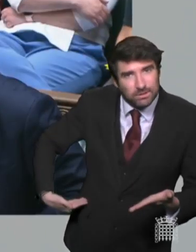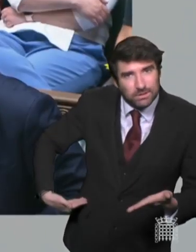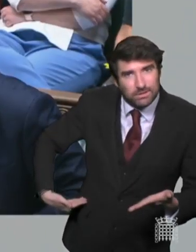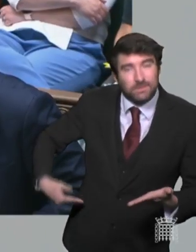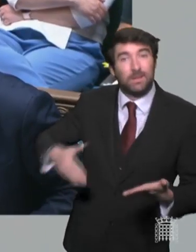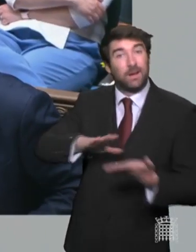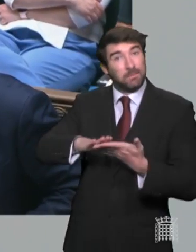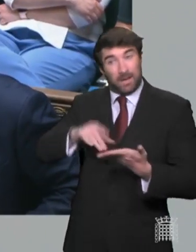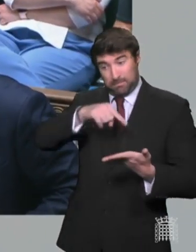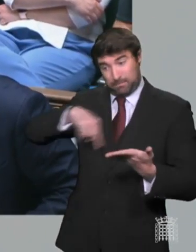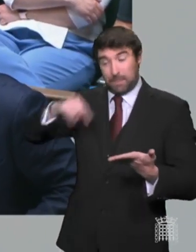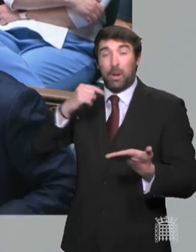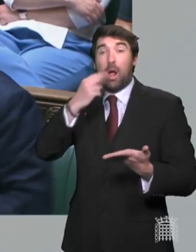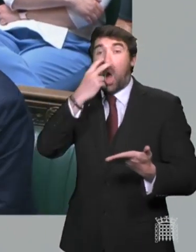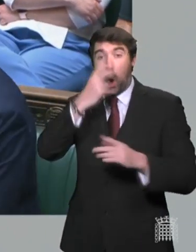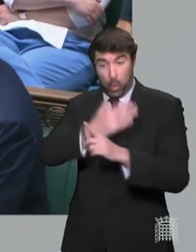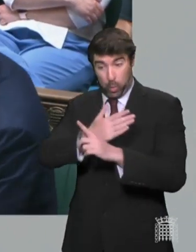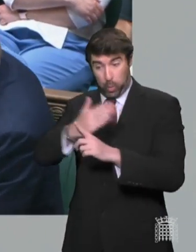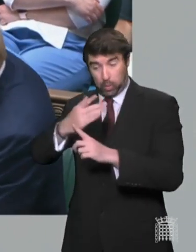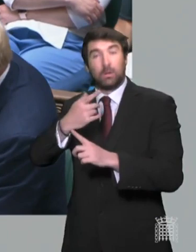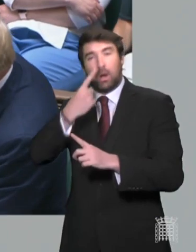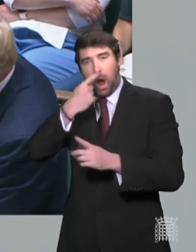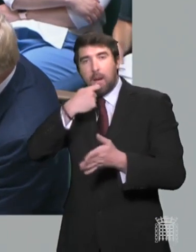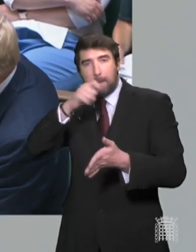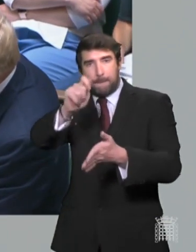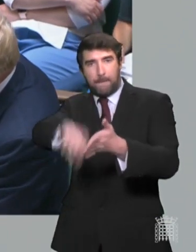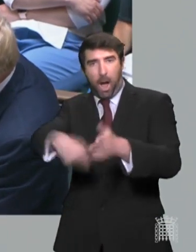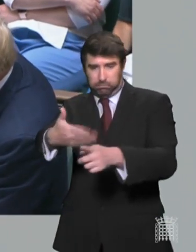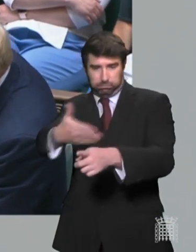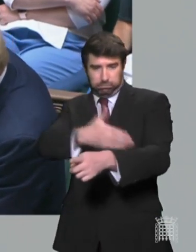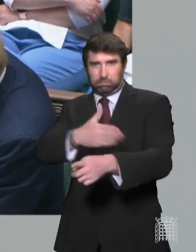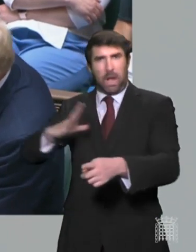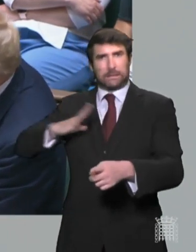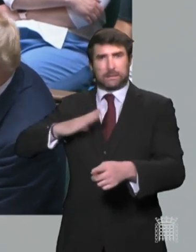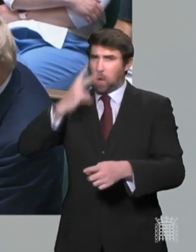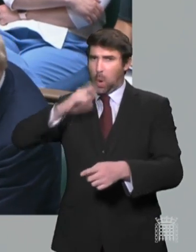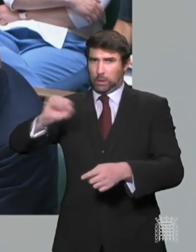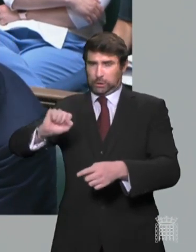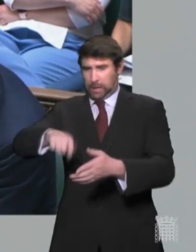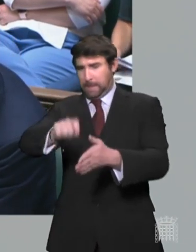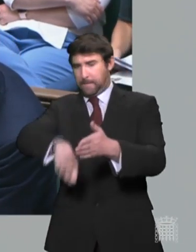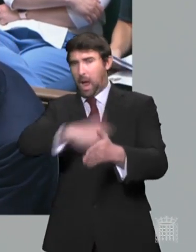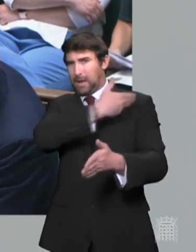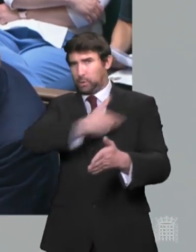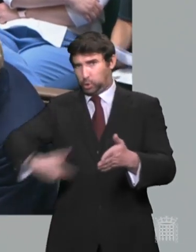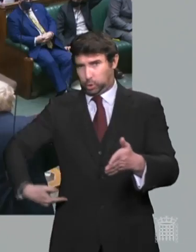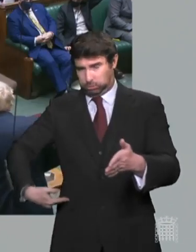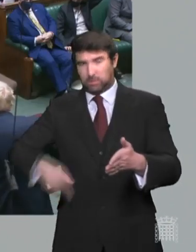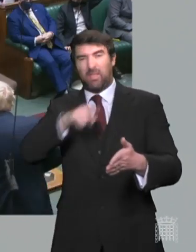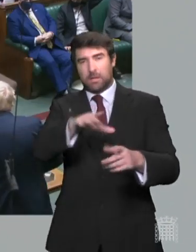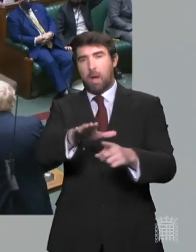against the cost of care. And what we're actually doing, Mr. Speaker, is lifting the floor, lifting